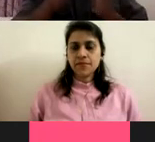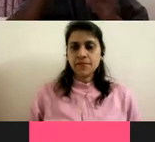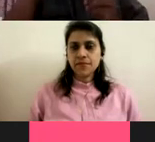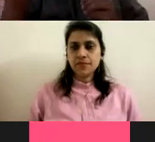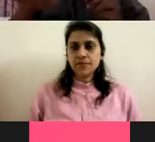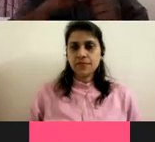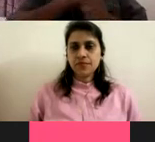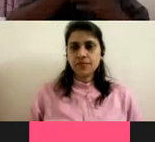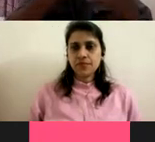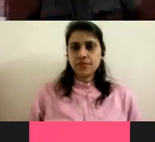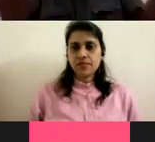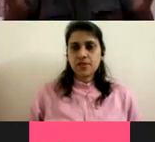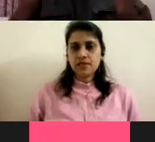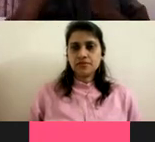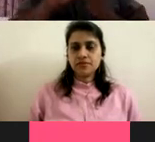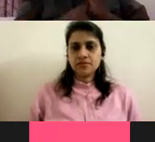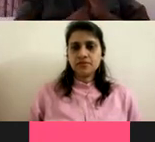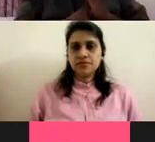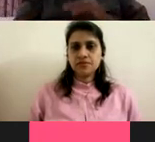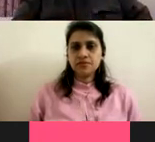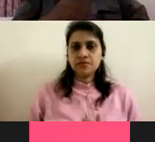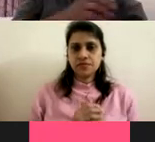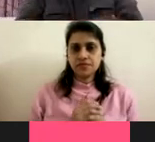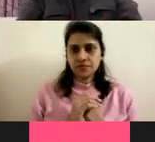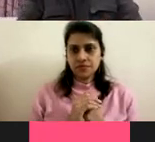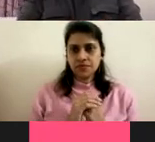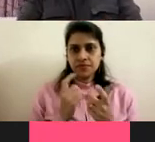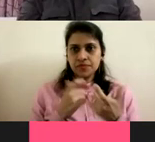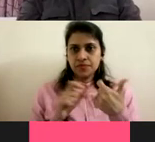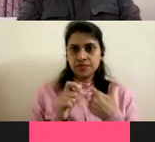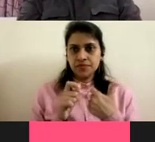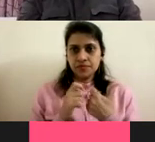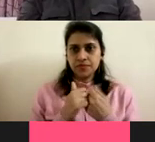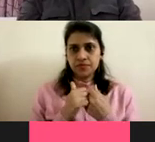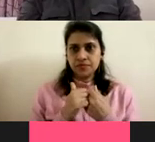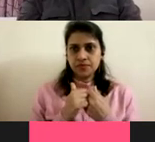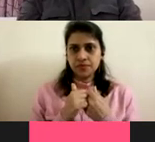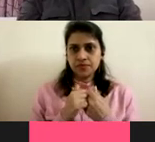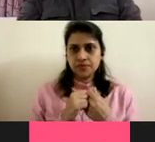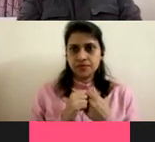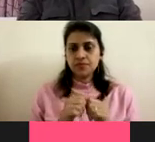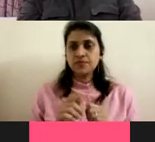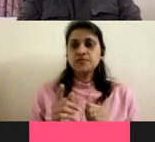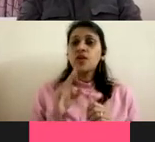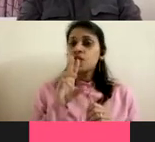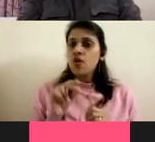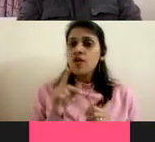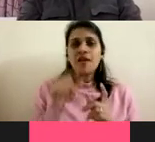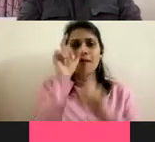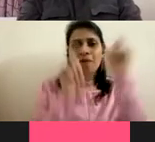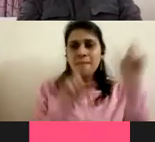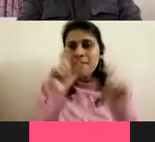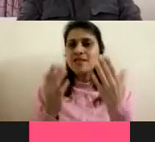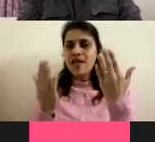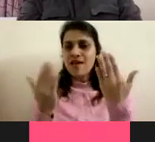becomes almost impossible to access. So it is not, if you can see, it is not a person's lack of ability or